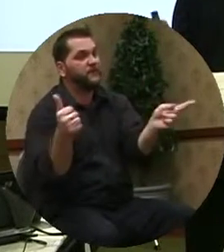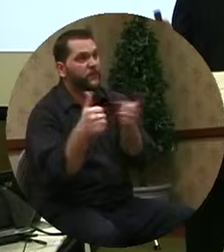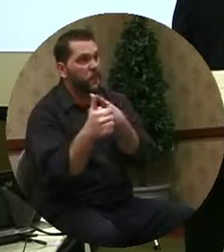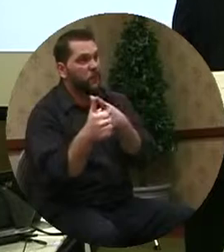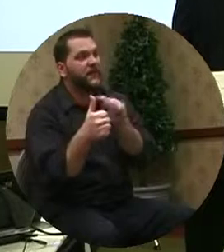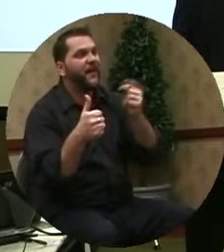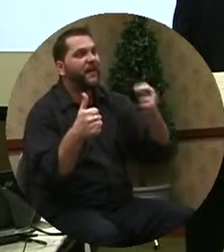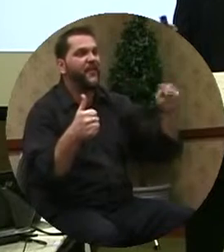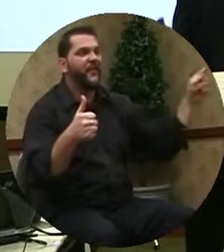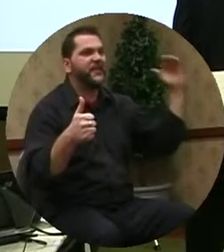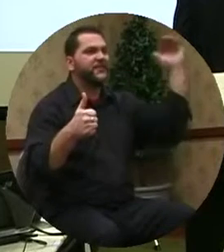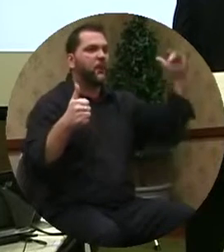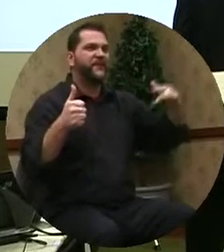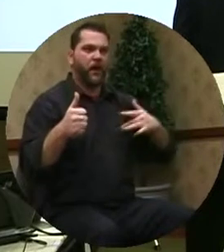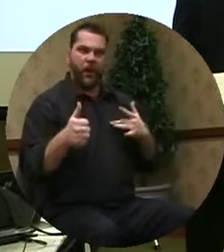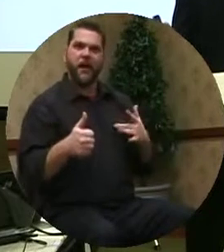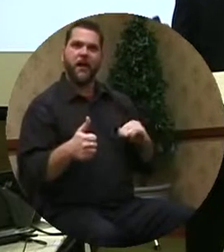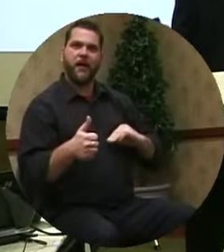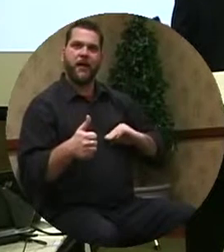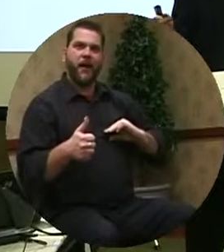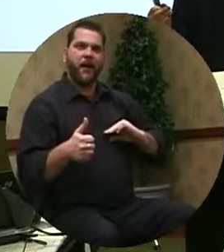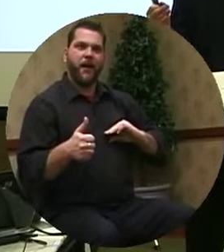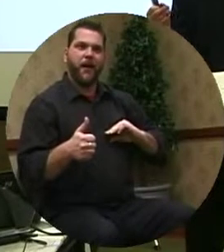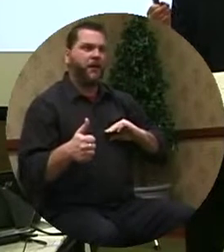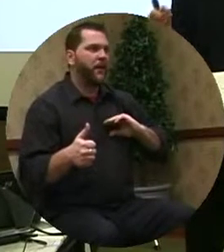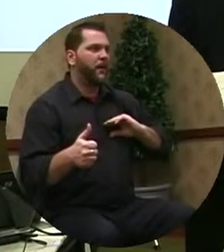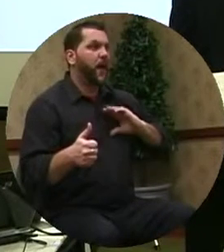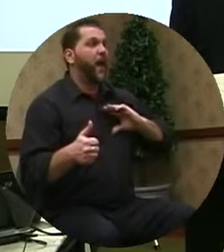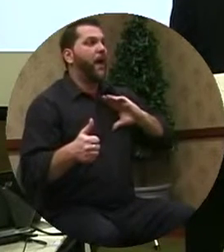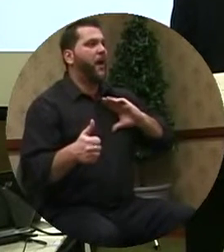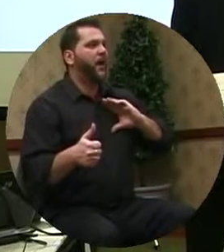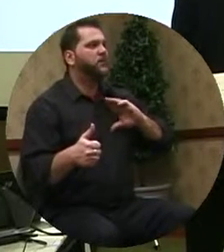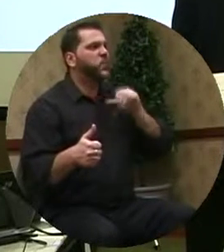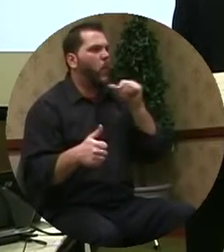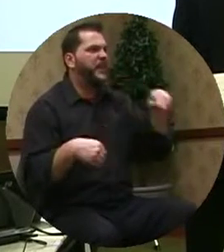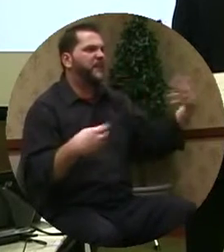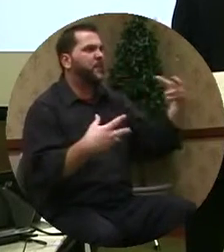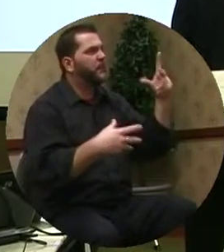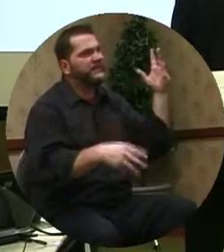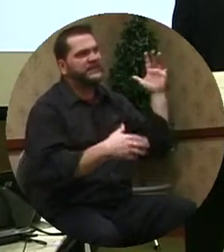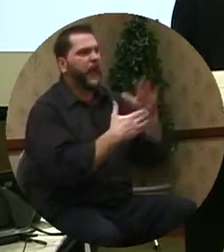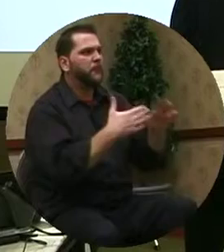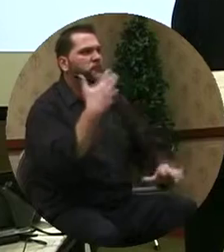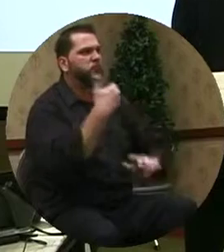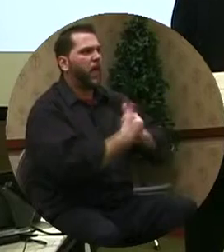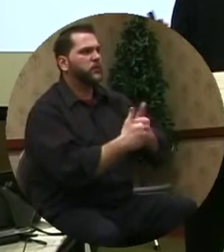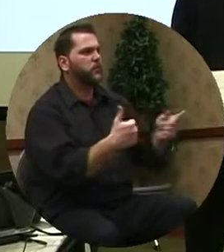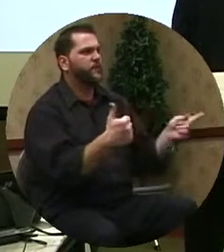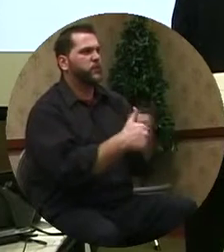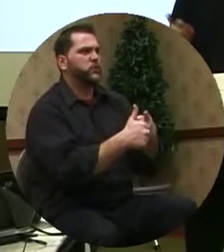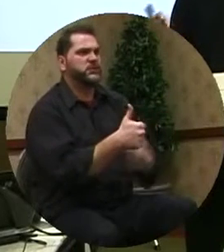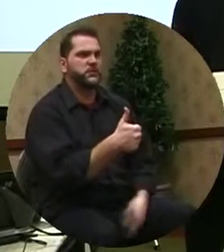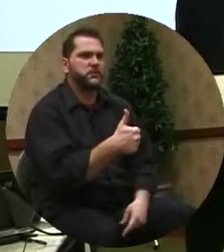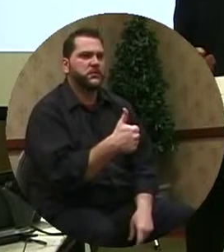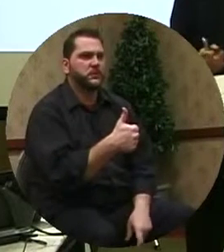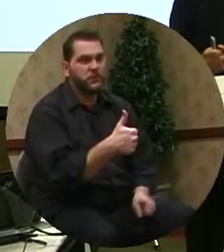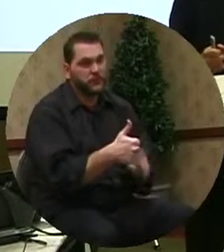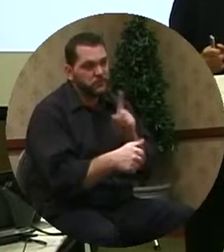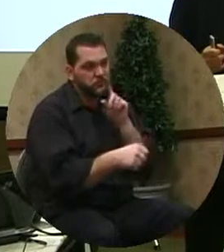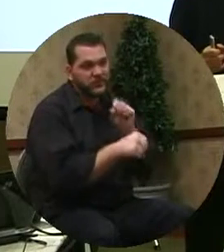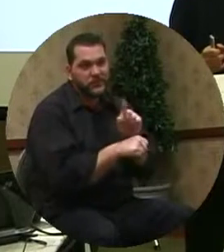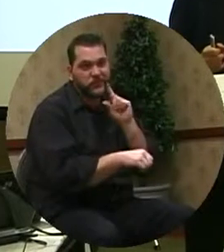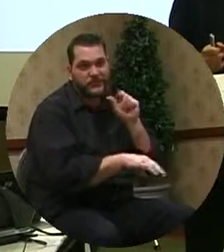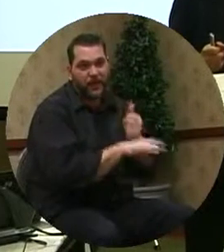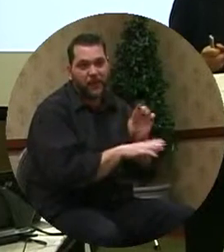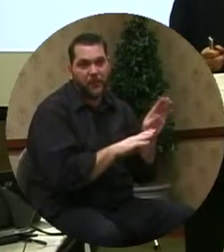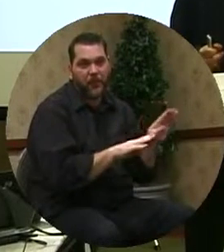adult. What you're now talking about is a behavior support plan that the real goal is to help the adult get on board with bigger